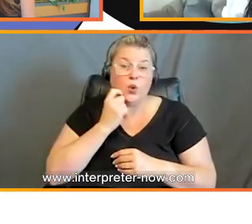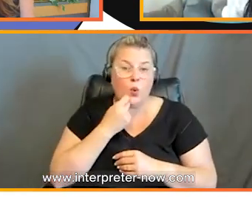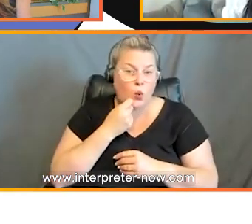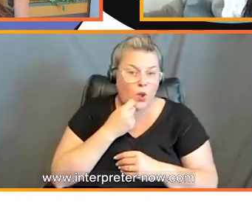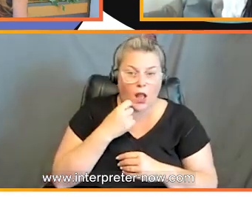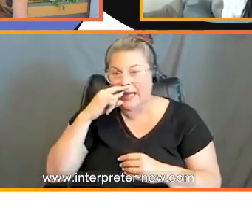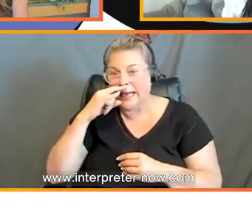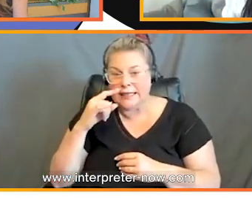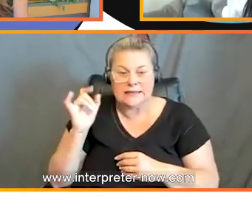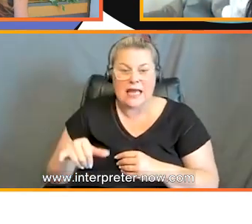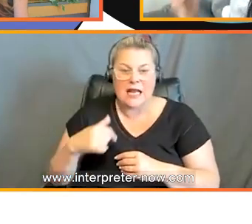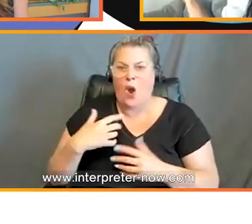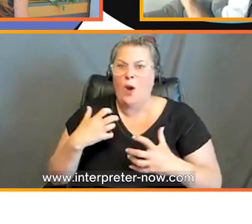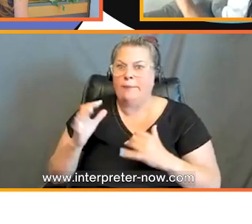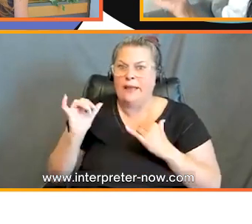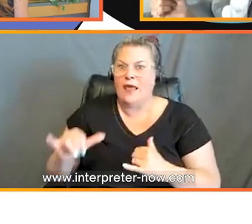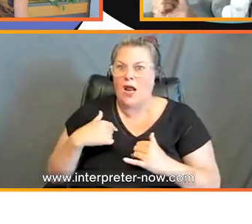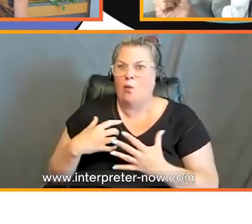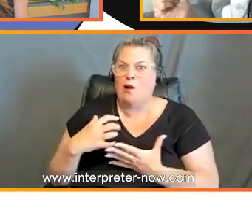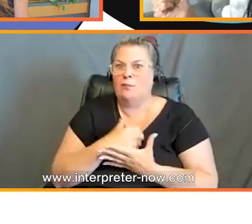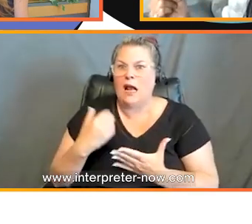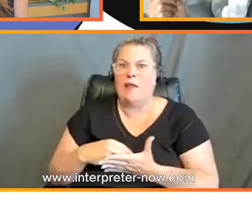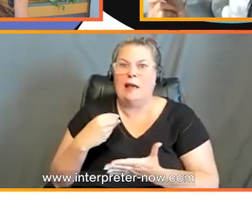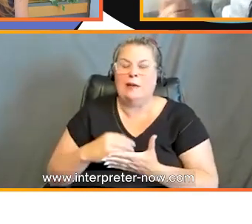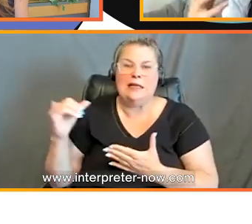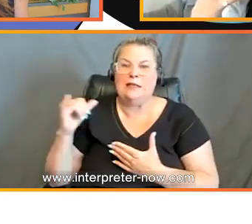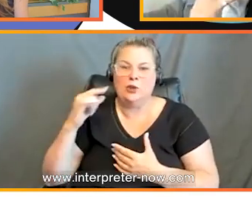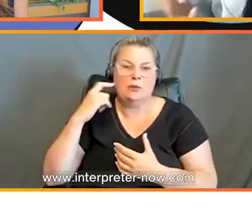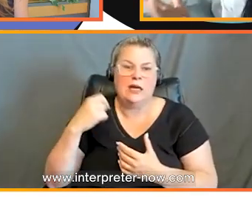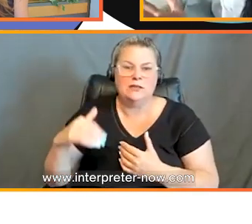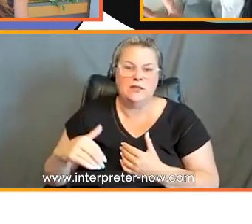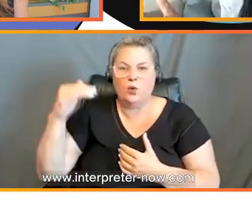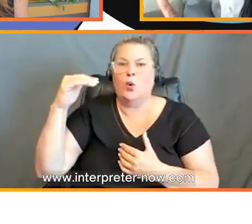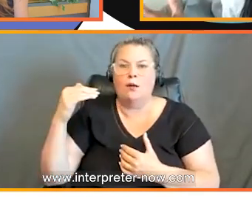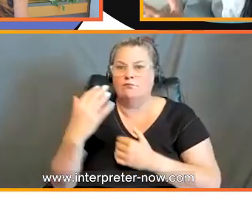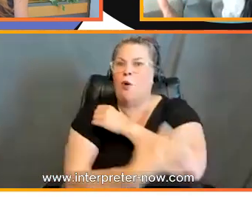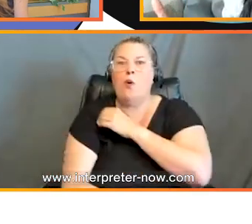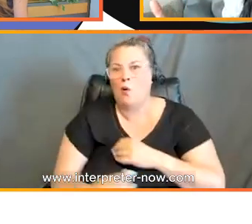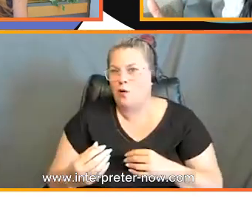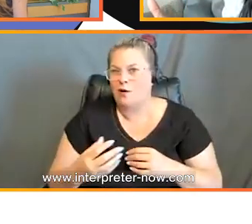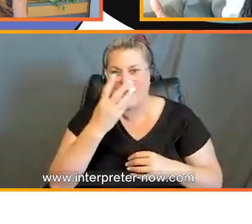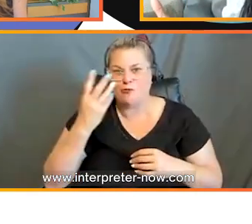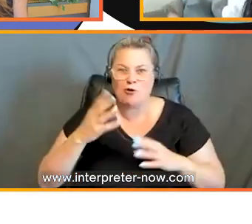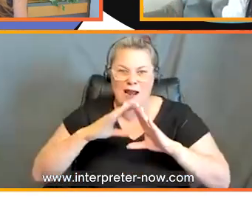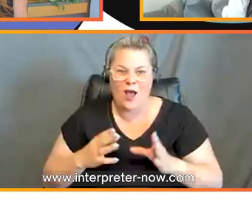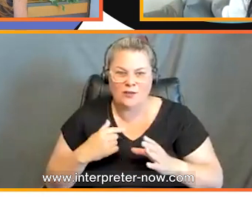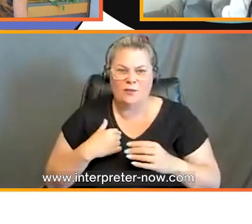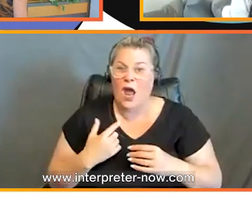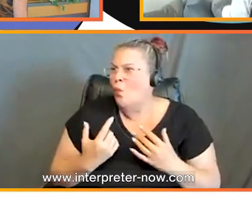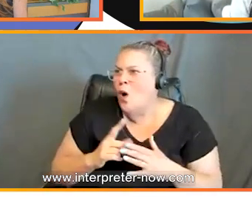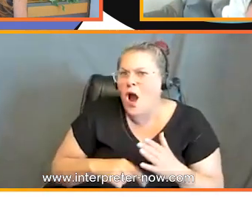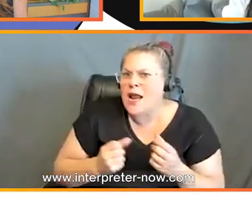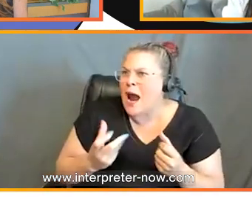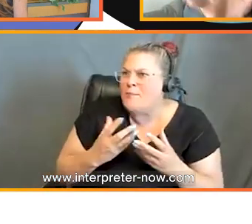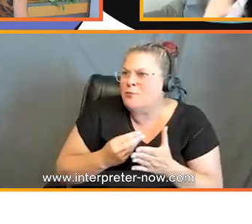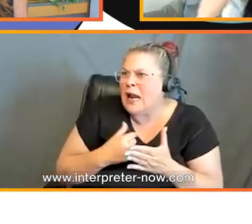kid and I want to make all that coin too, because I grew up in an immigrant household. I'm like, what? How much money will I be making? And the things